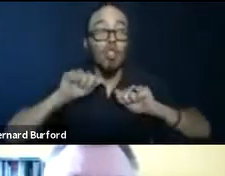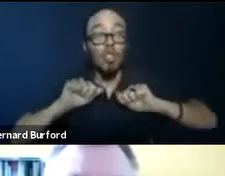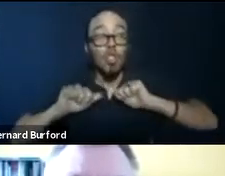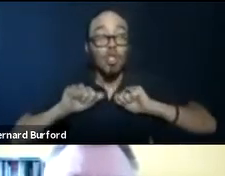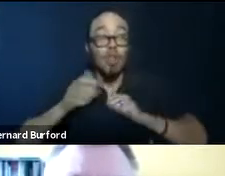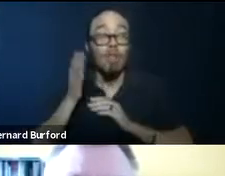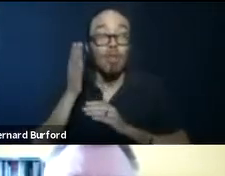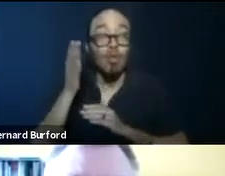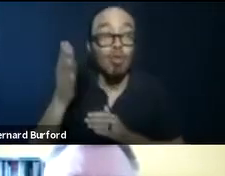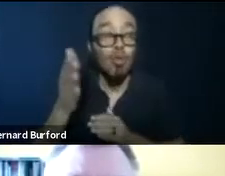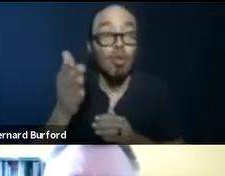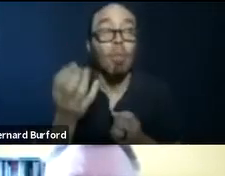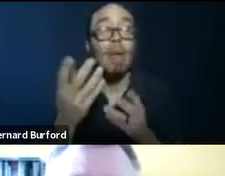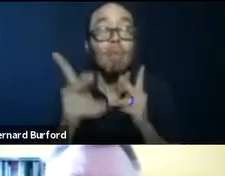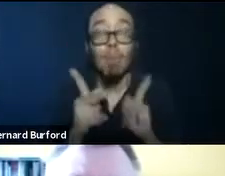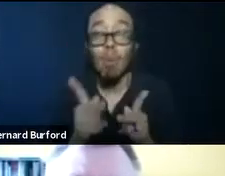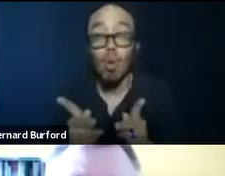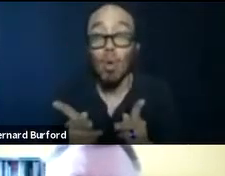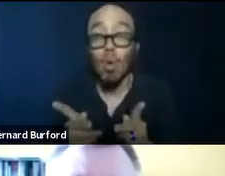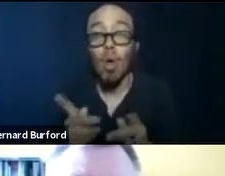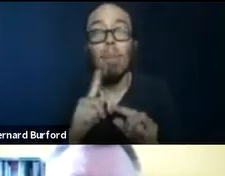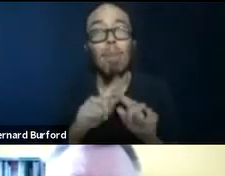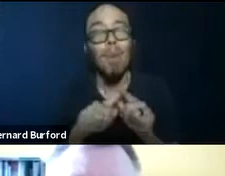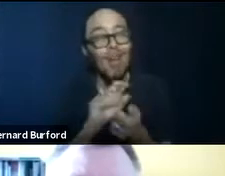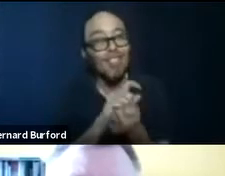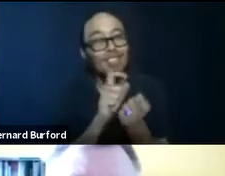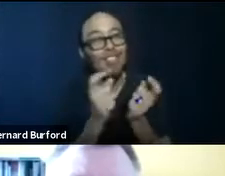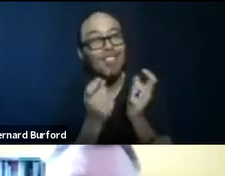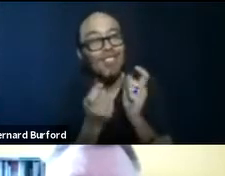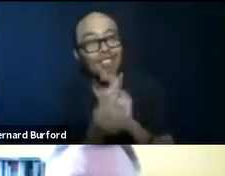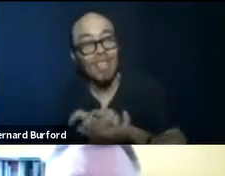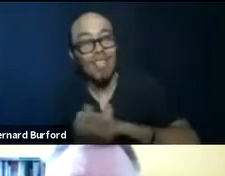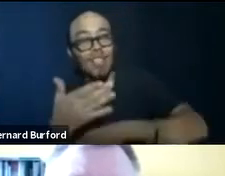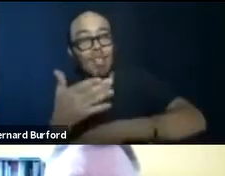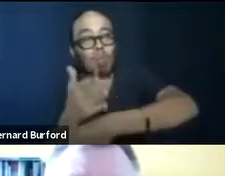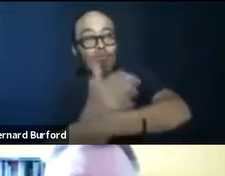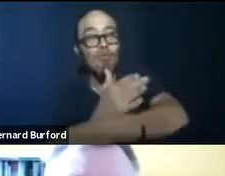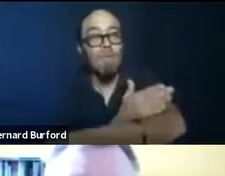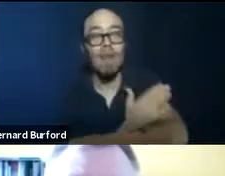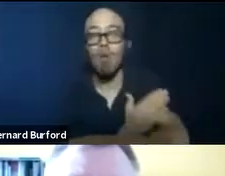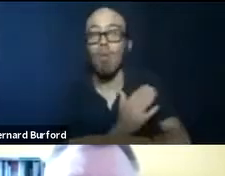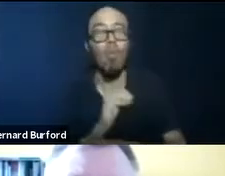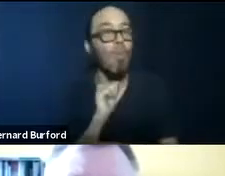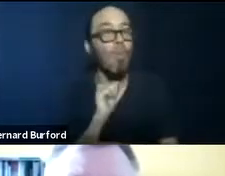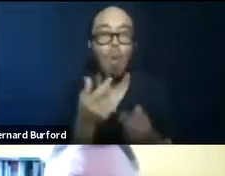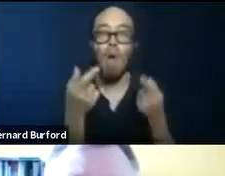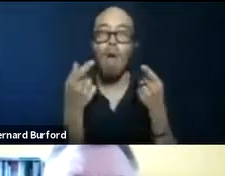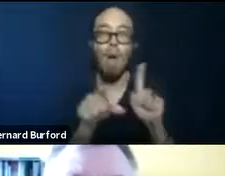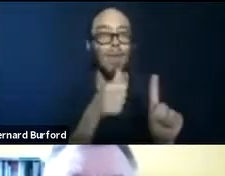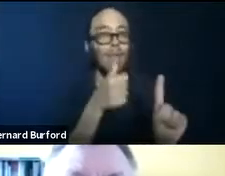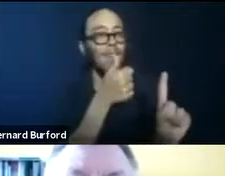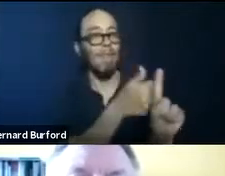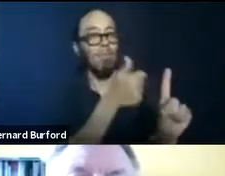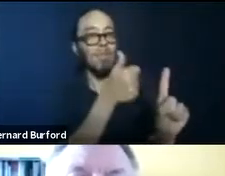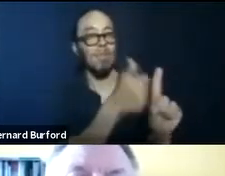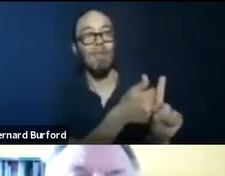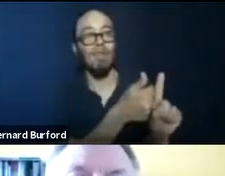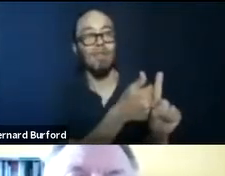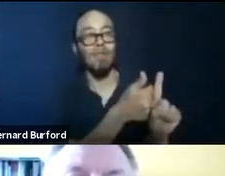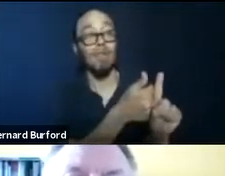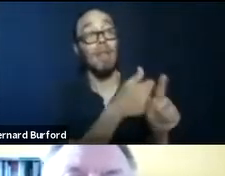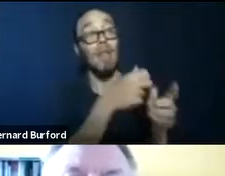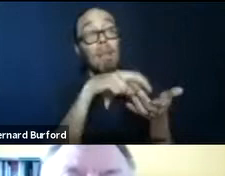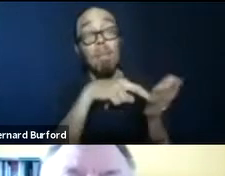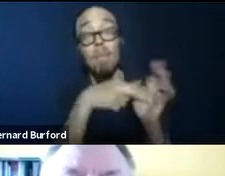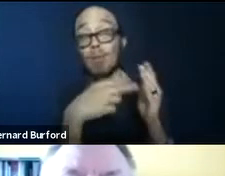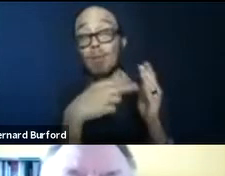of us. But change and improvements, they will not happen by themselves. And therefore,